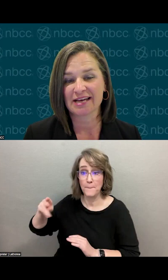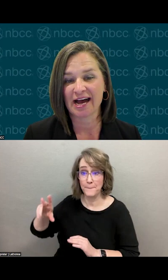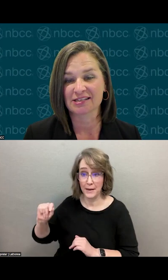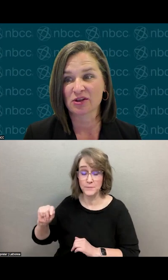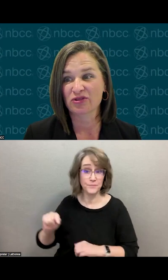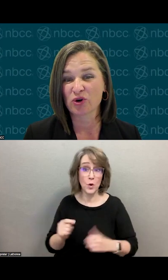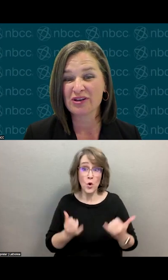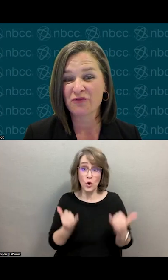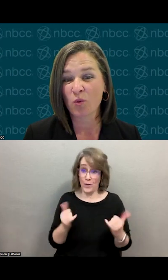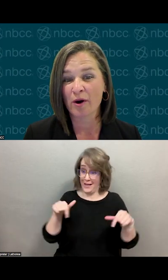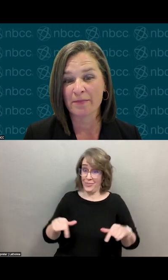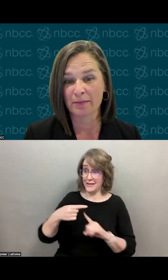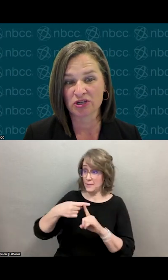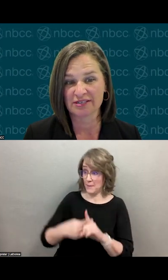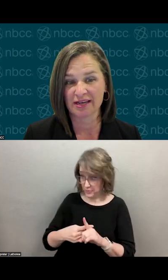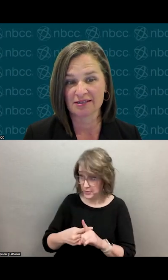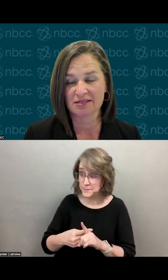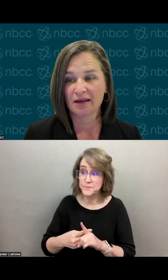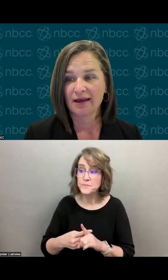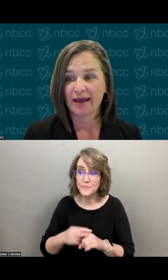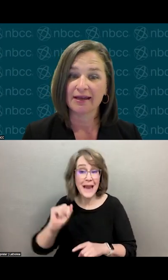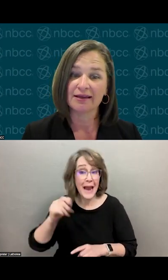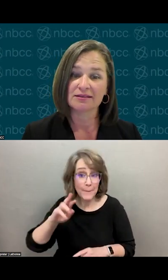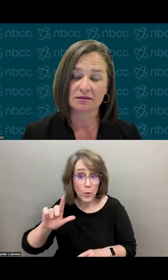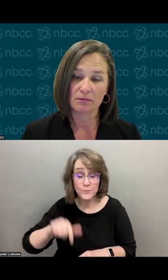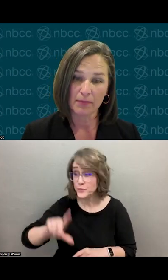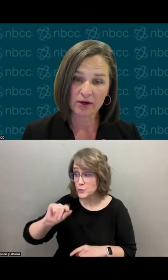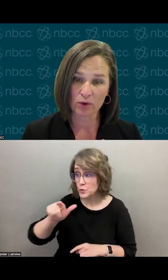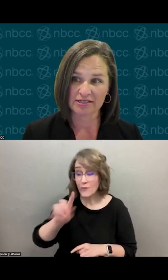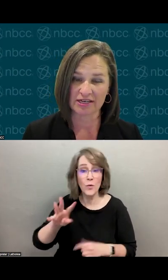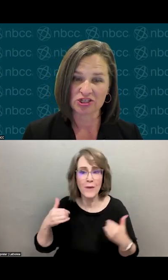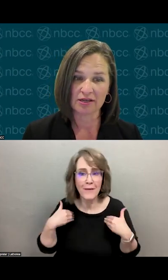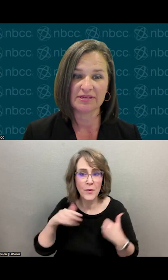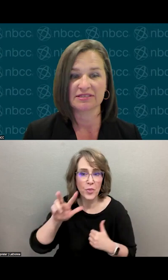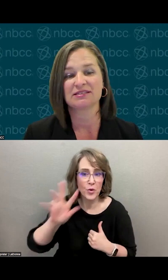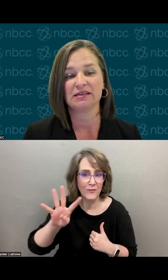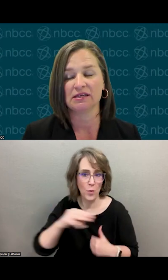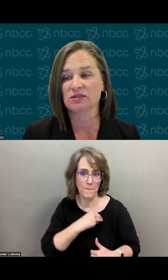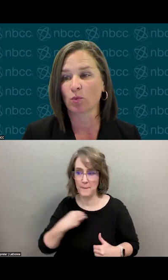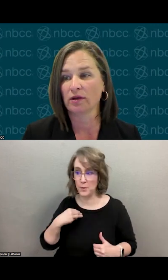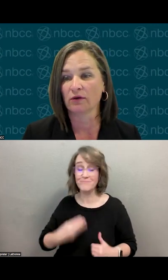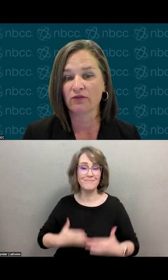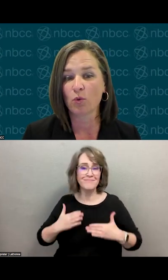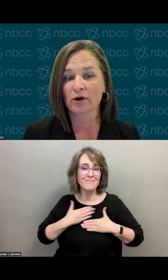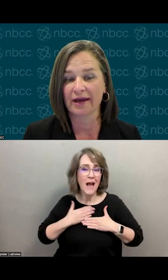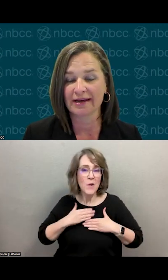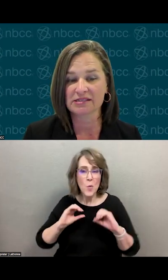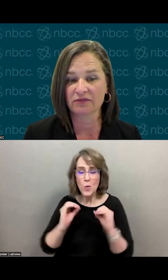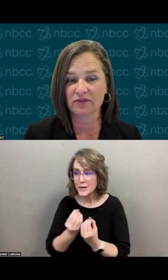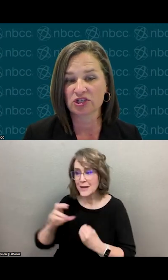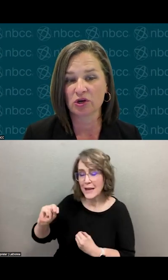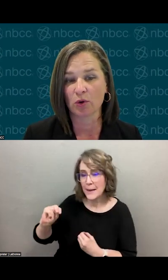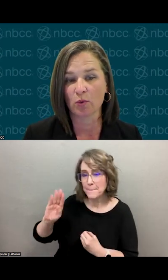Compact has 34 member states, and my organization, NBCC, is one of 4